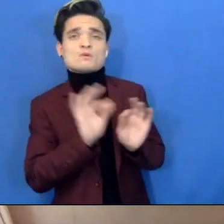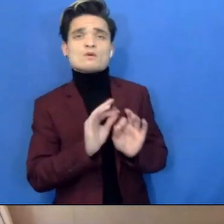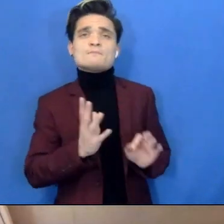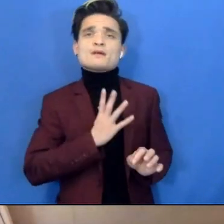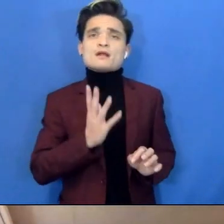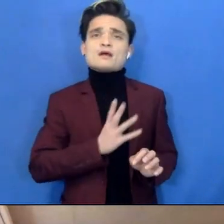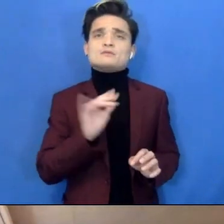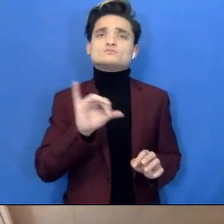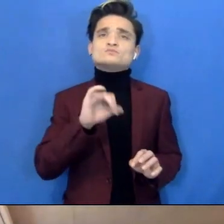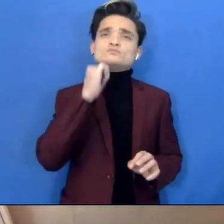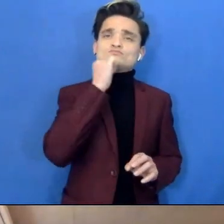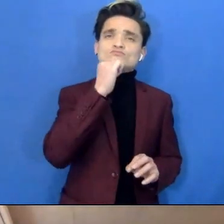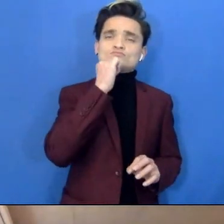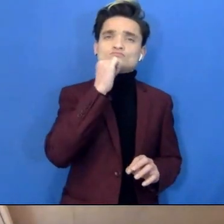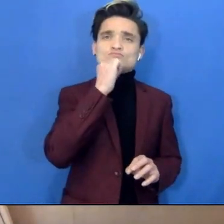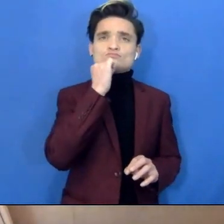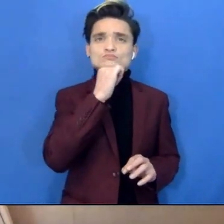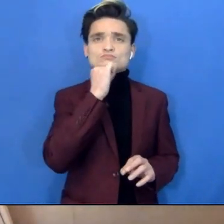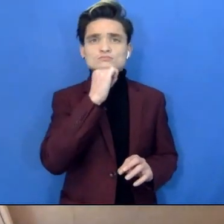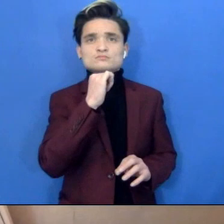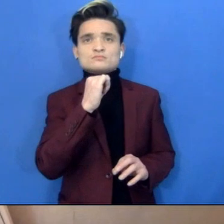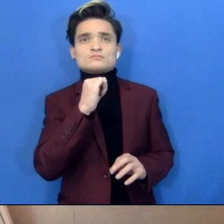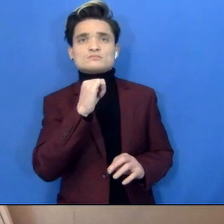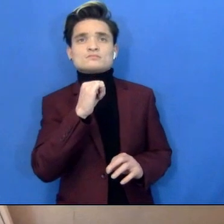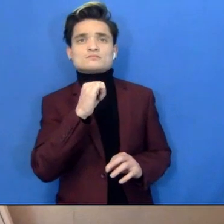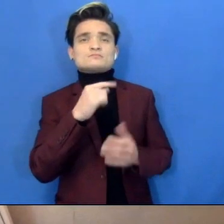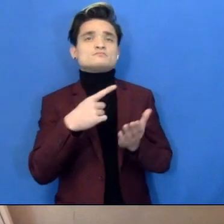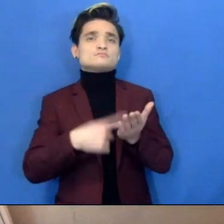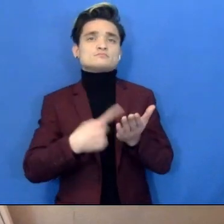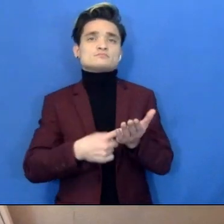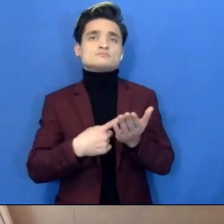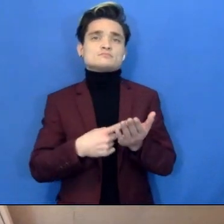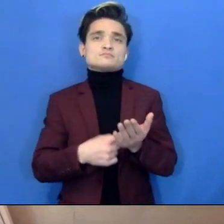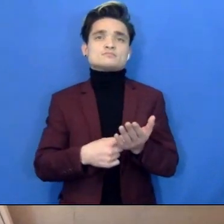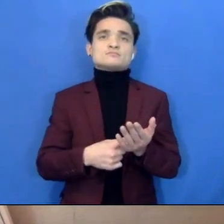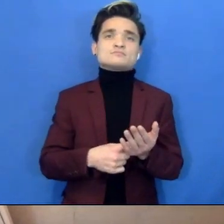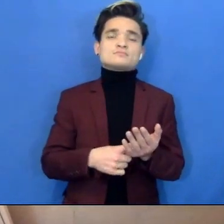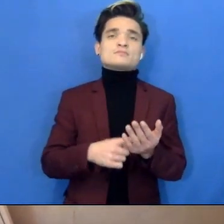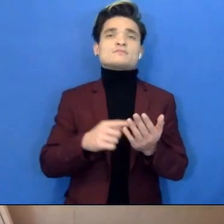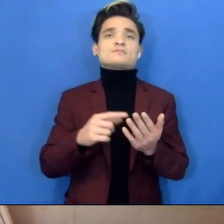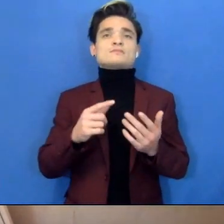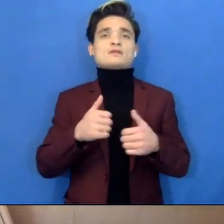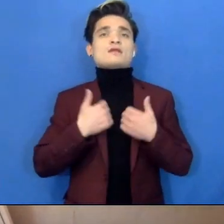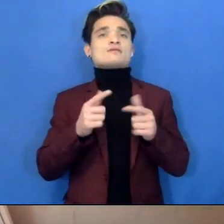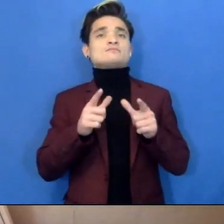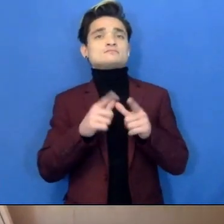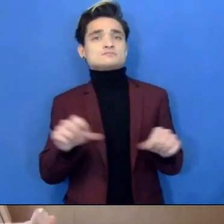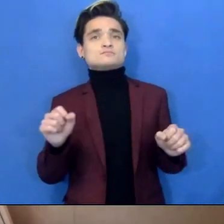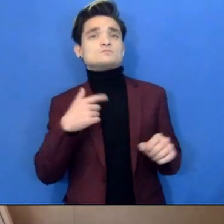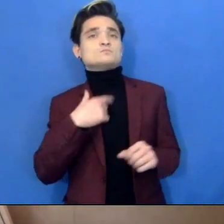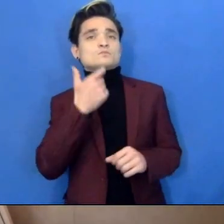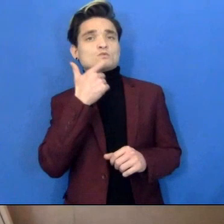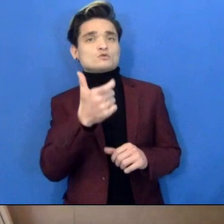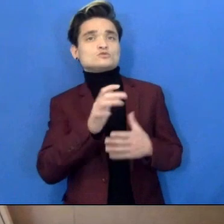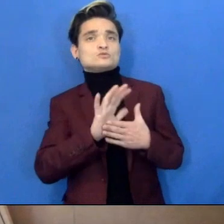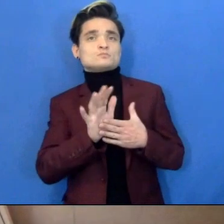of the life as a linguist, and I watched James Bond, Dr. No, and I counted all the hesitation marker and marked